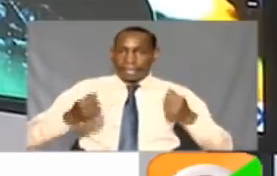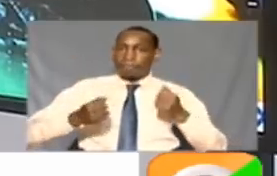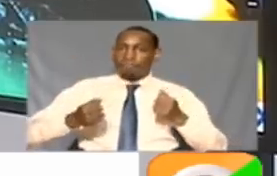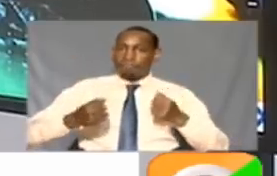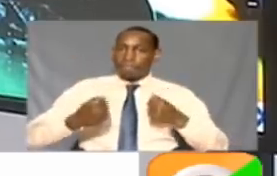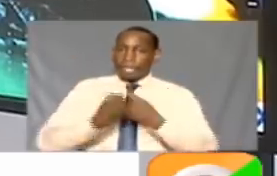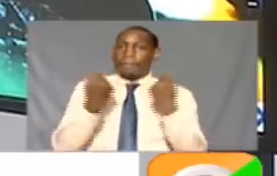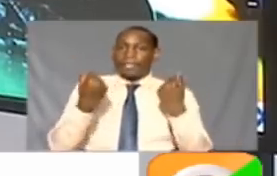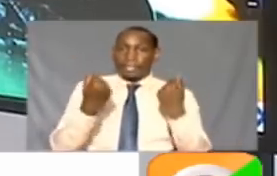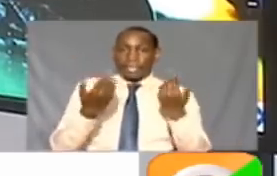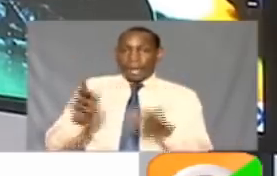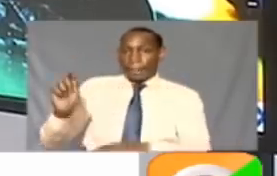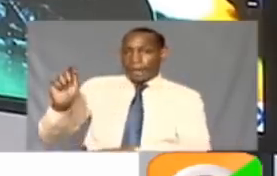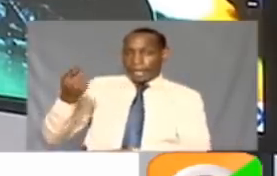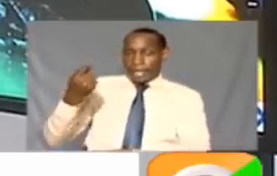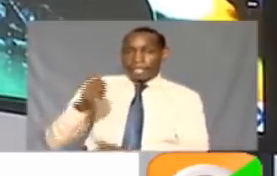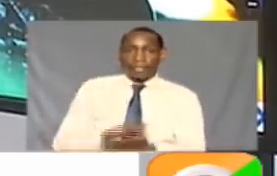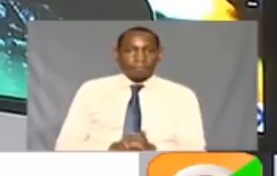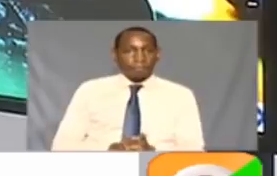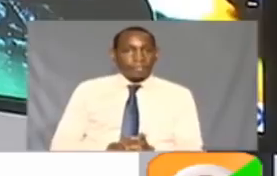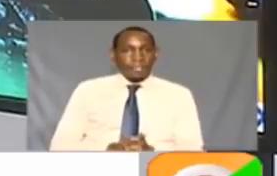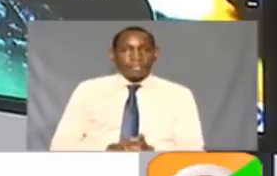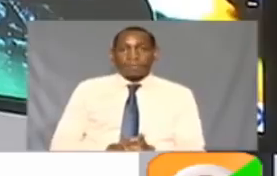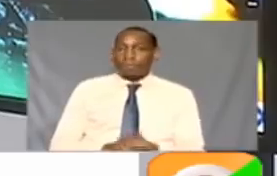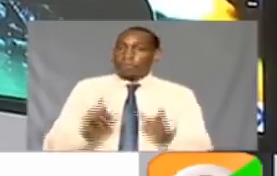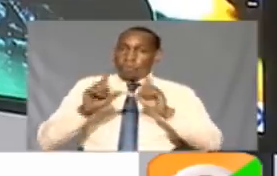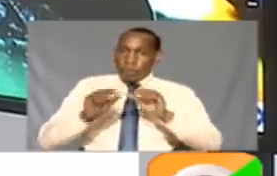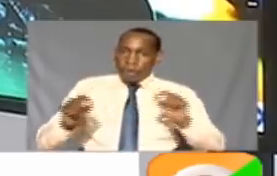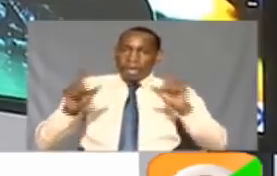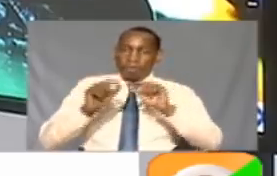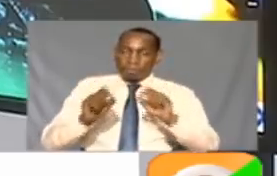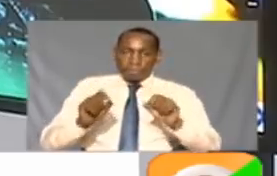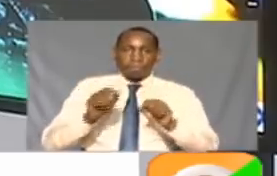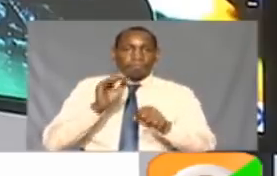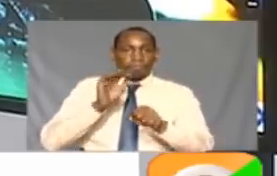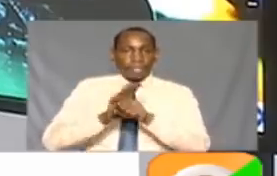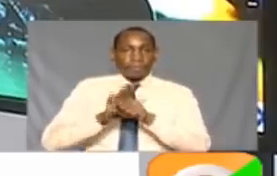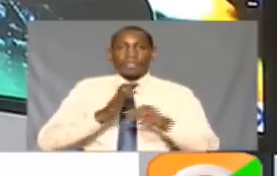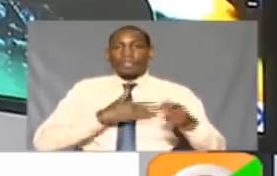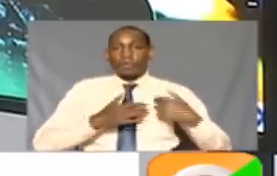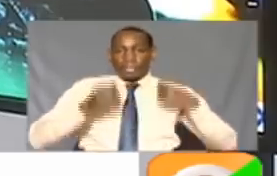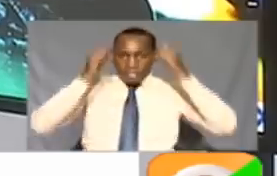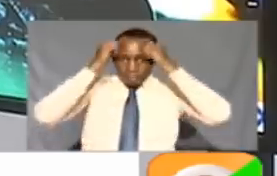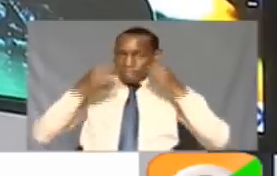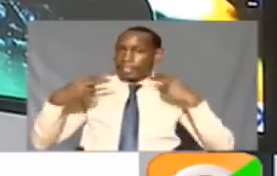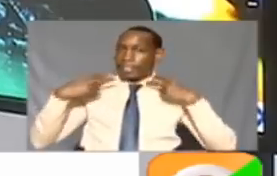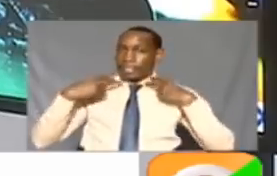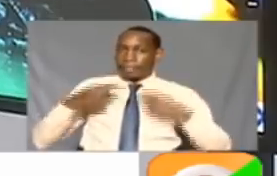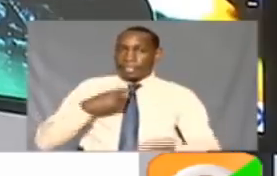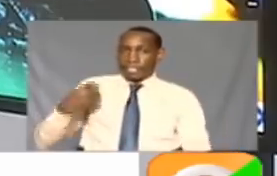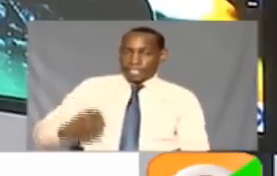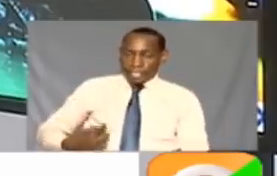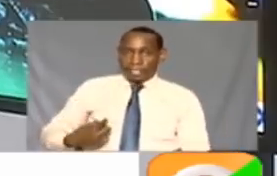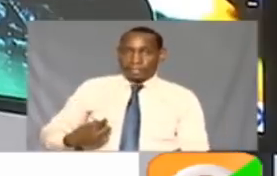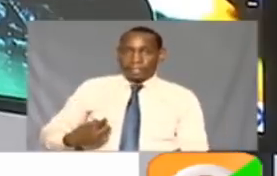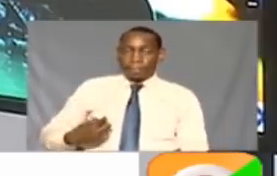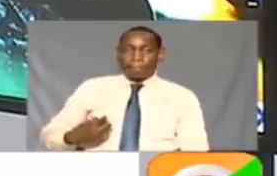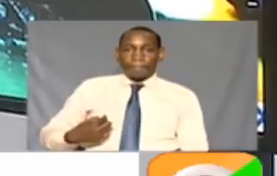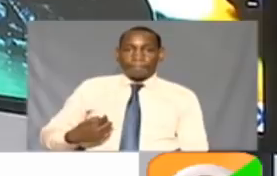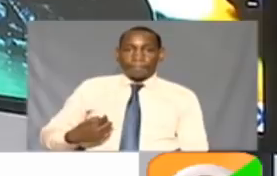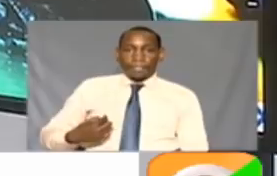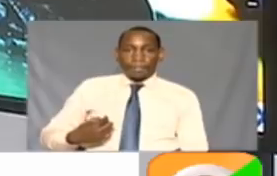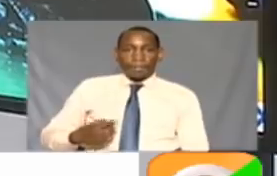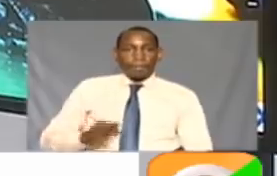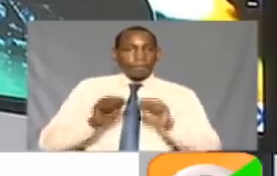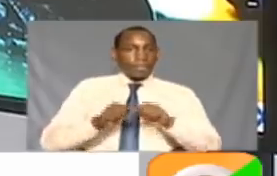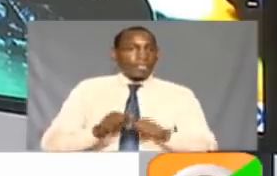emergency. In Kenya, much has and continues to be said about the students who are stuck in Wuhan, the epicenter of this disease outbreak.